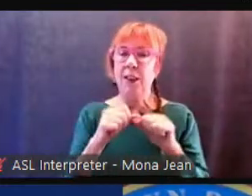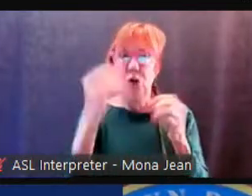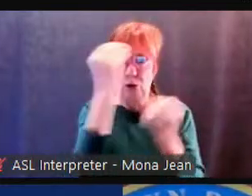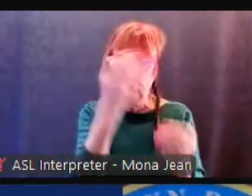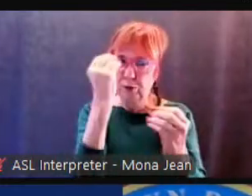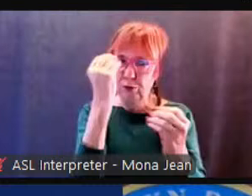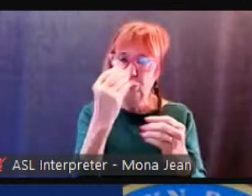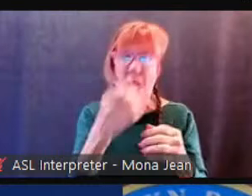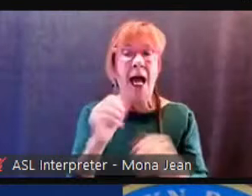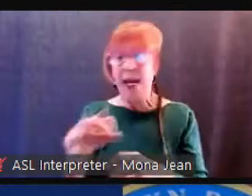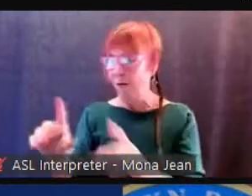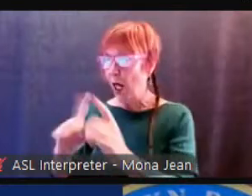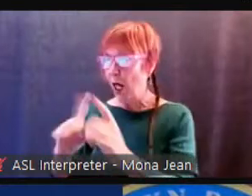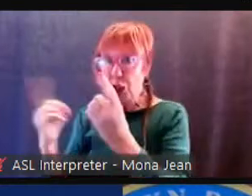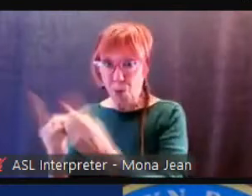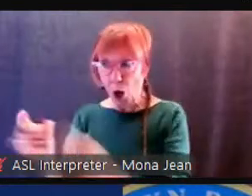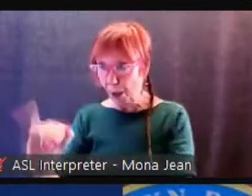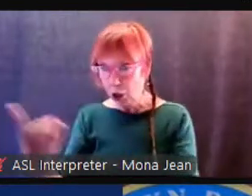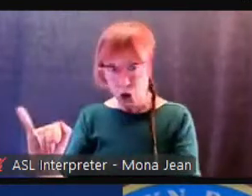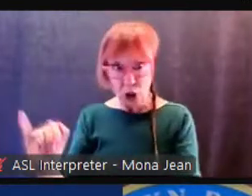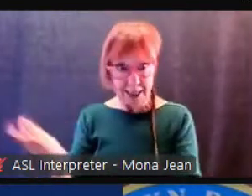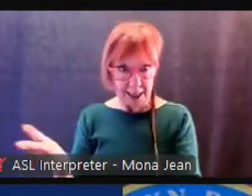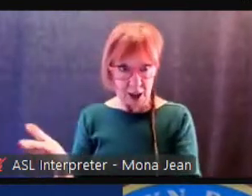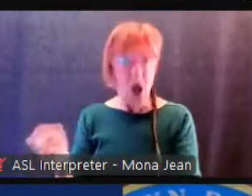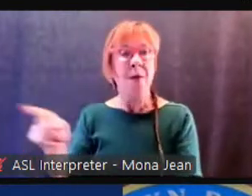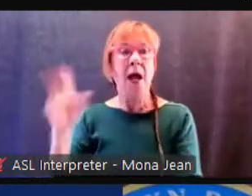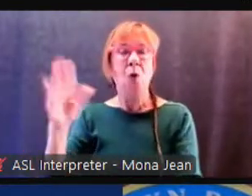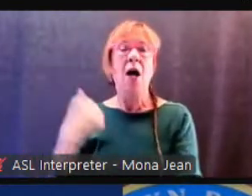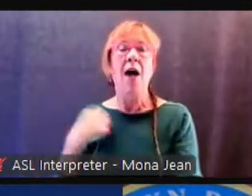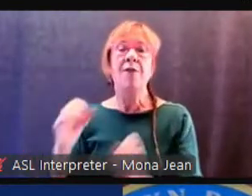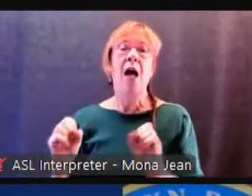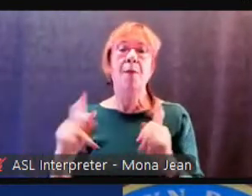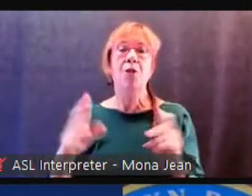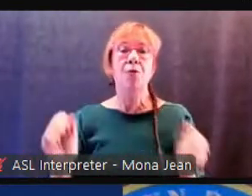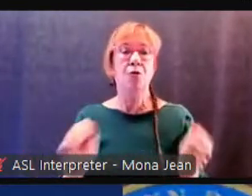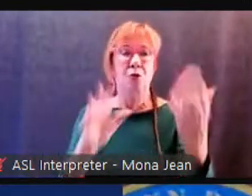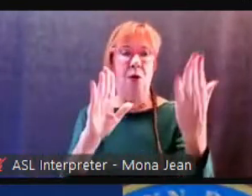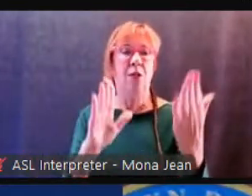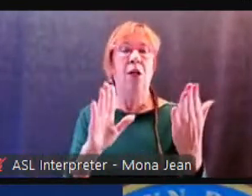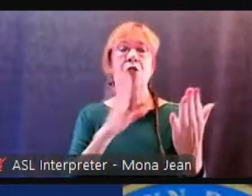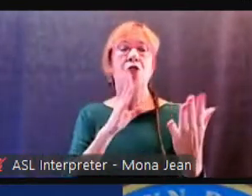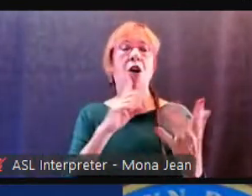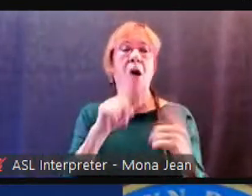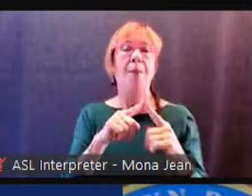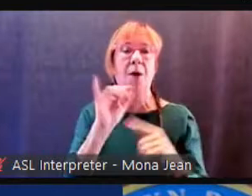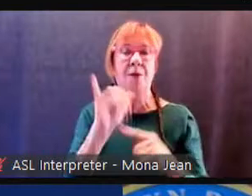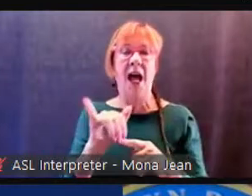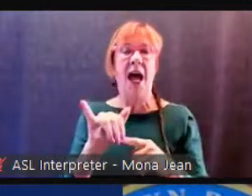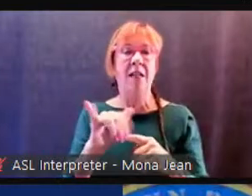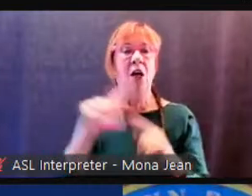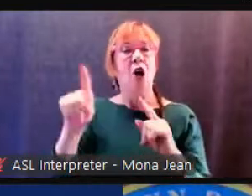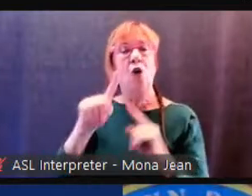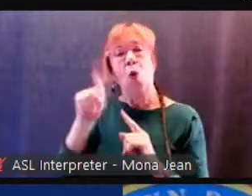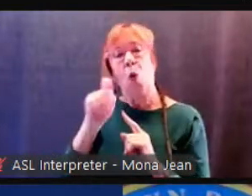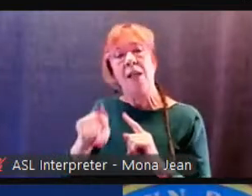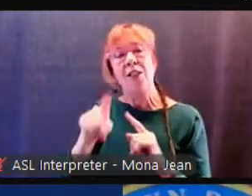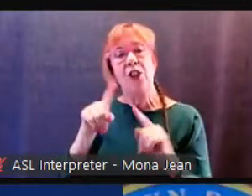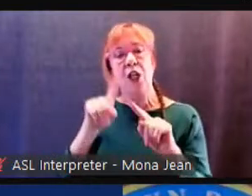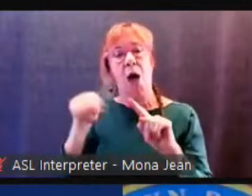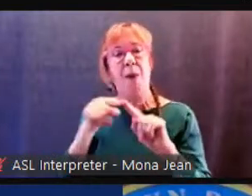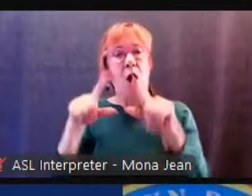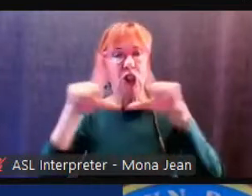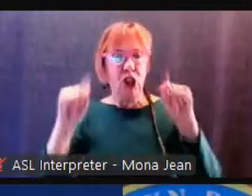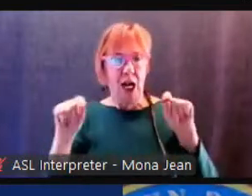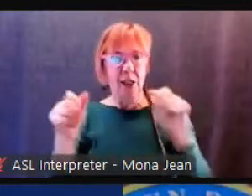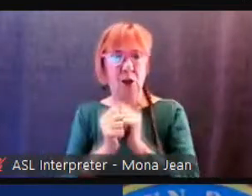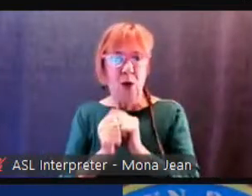of Insurance is with us, they will also have the opportunity to address this question during question and answer session. With